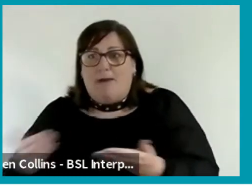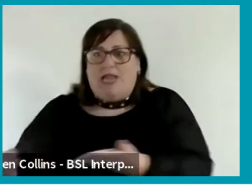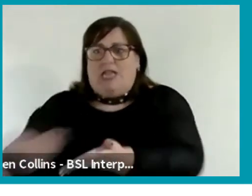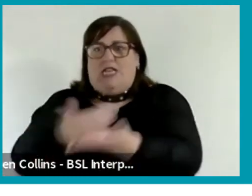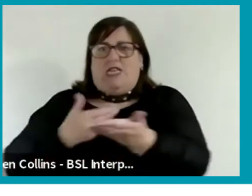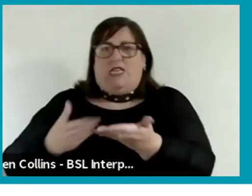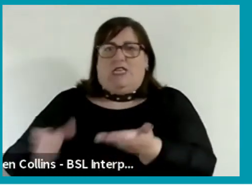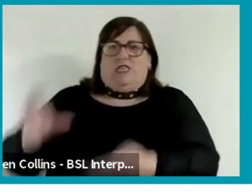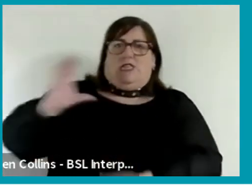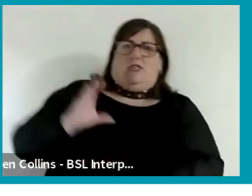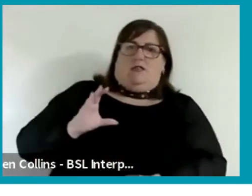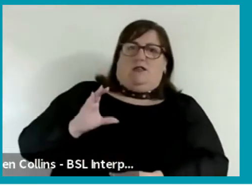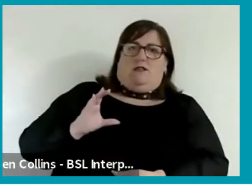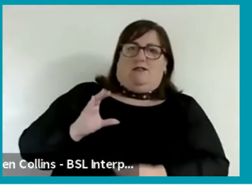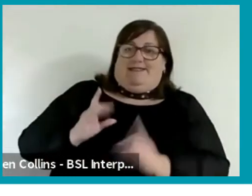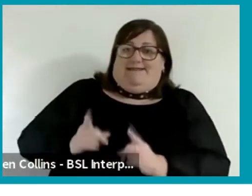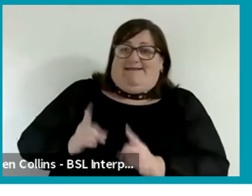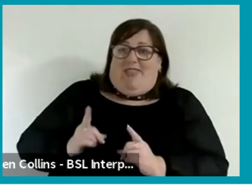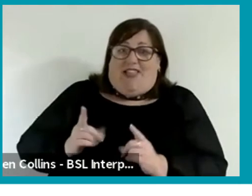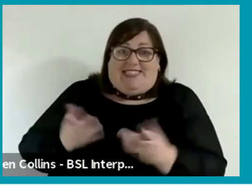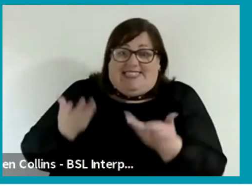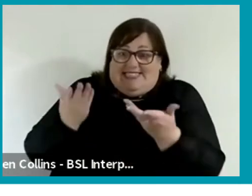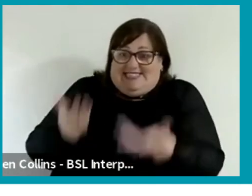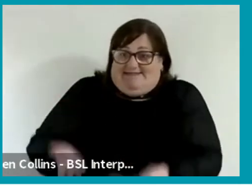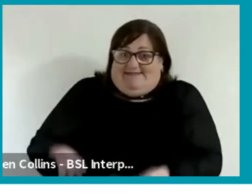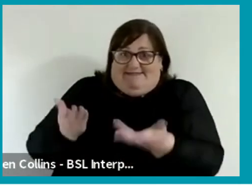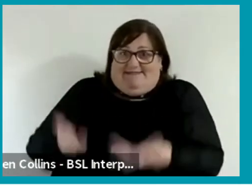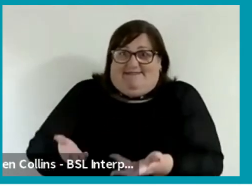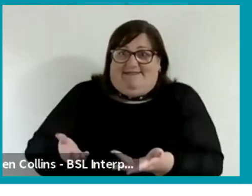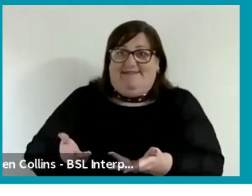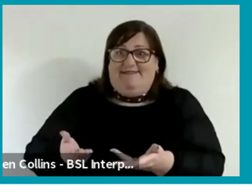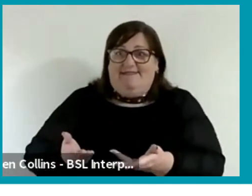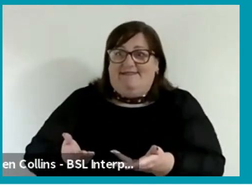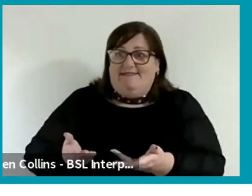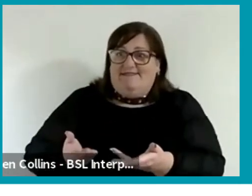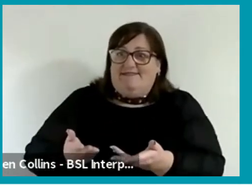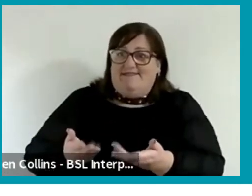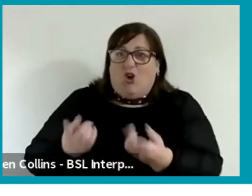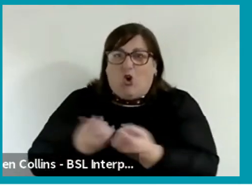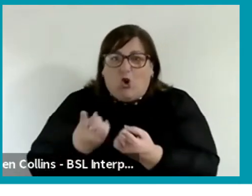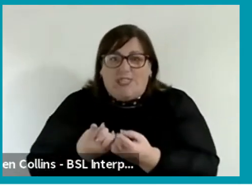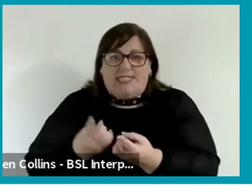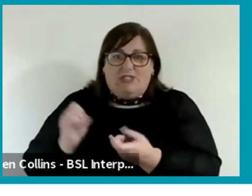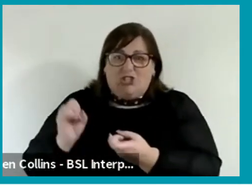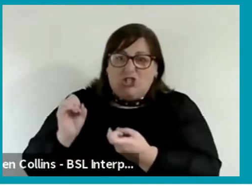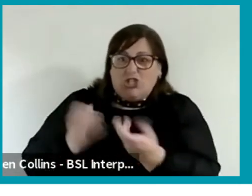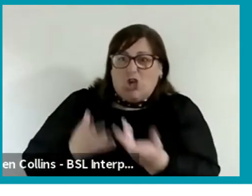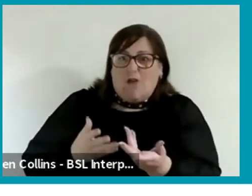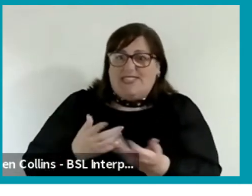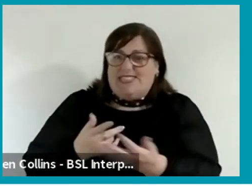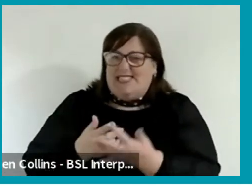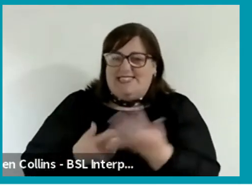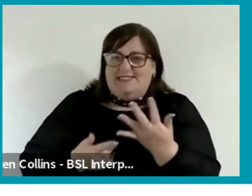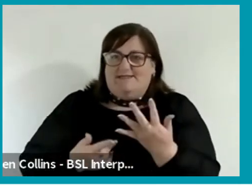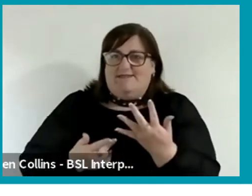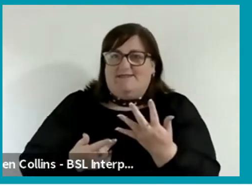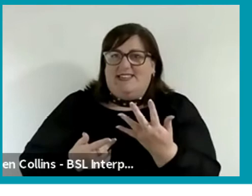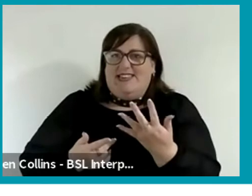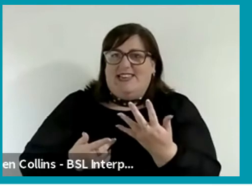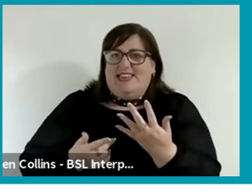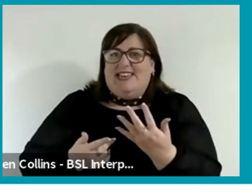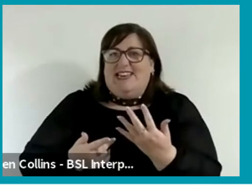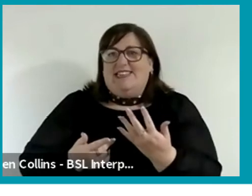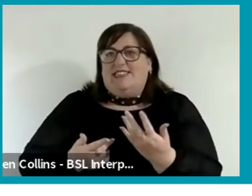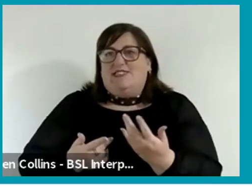essentially. Extrinsic, fully extrinsic. It's about goods and services, etc. Not very good. So it's okay for the